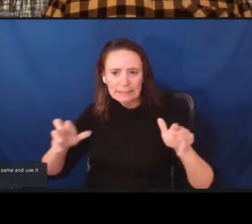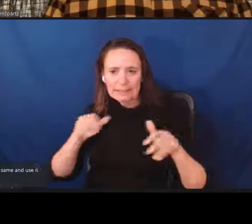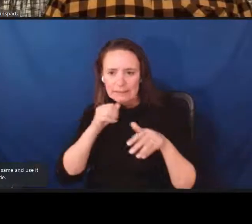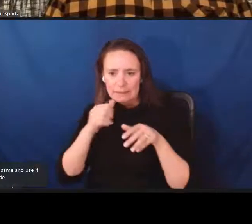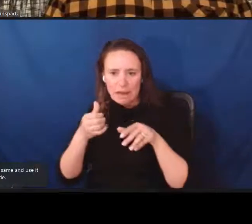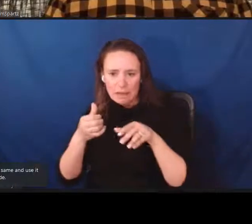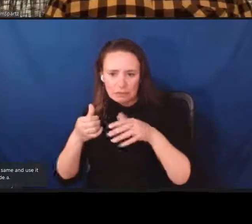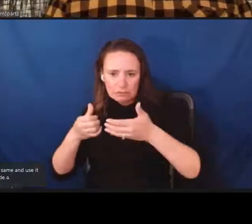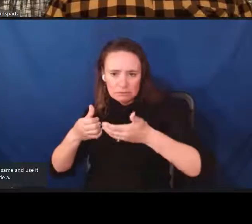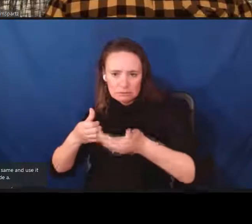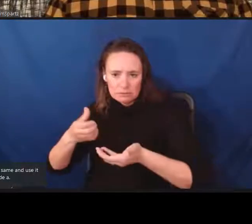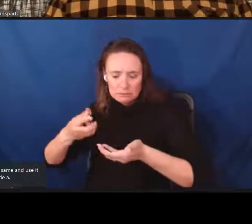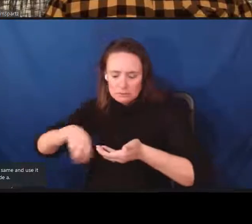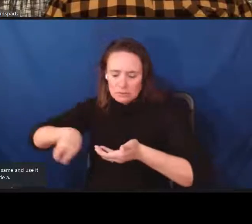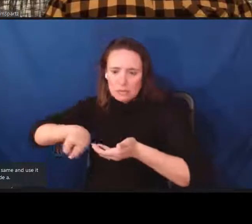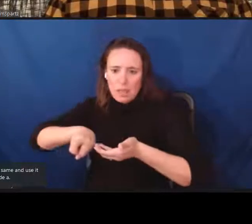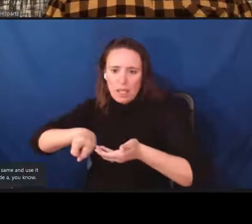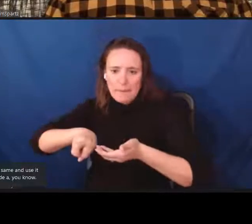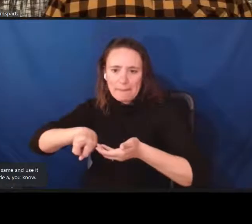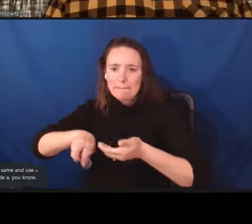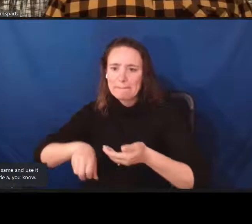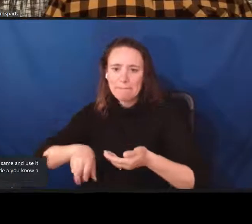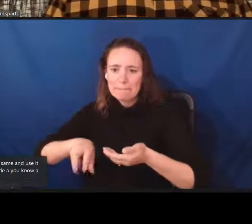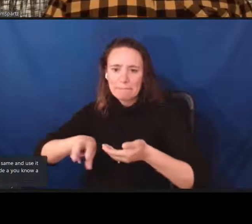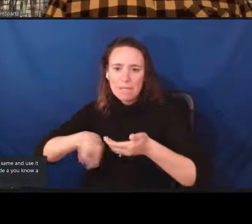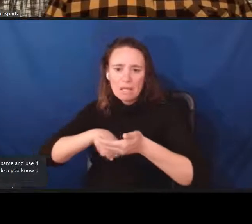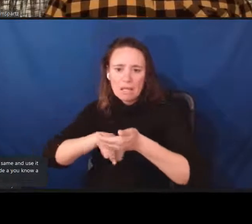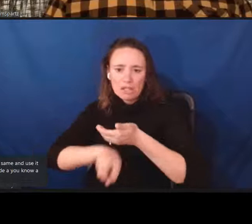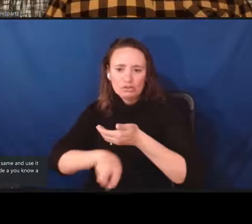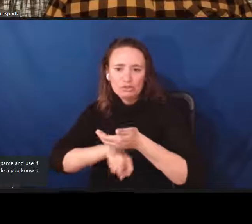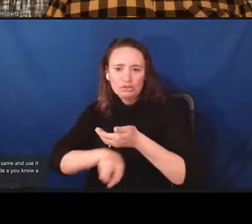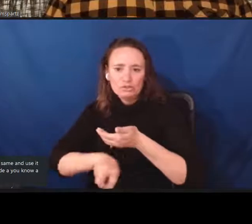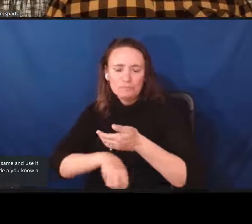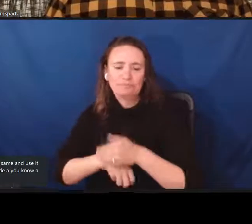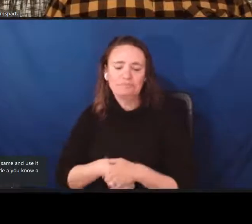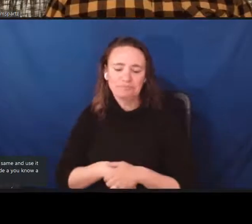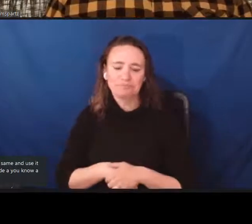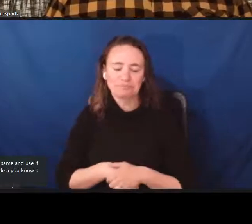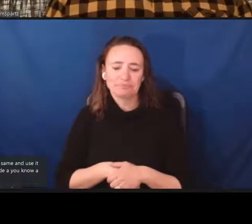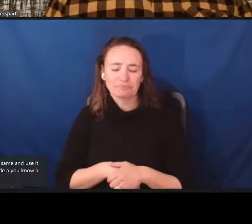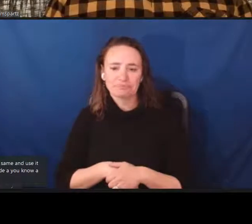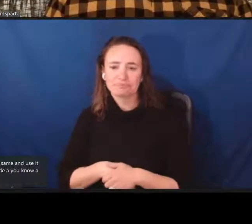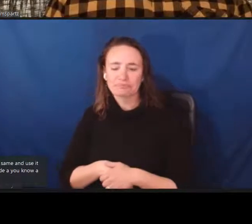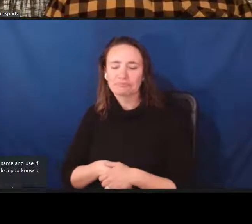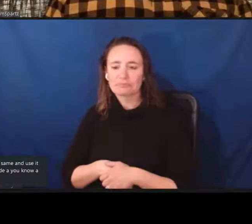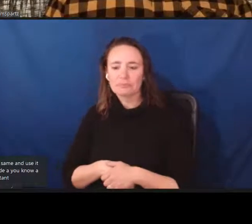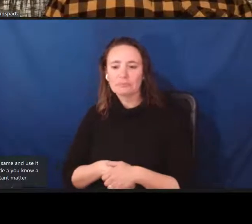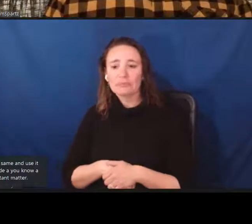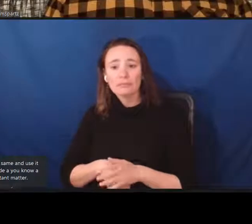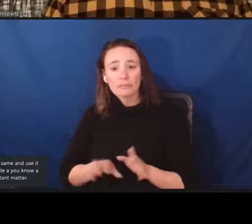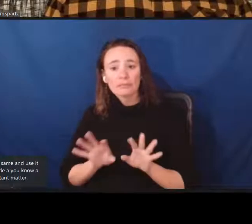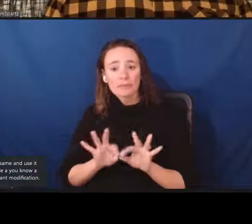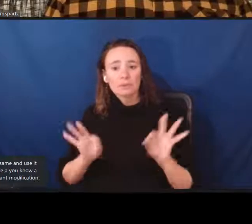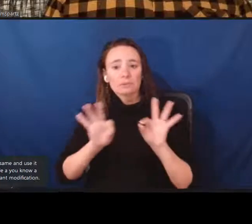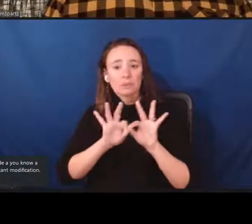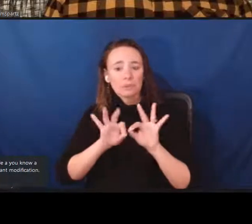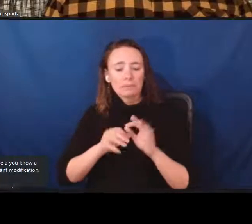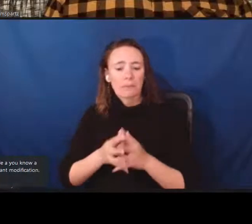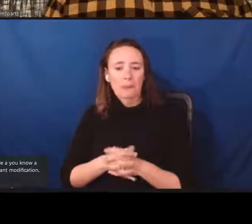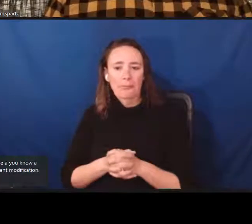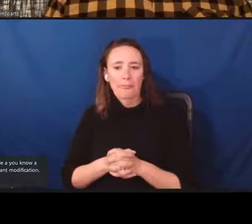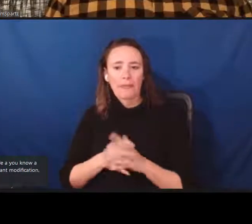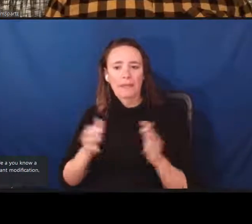alongside a cabinet. So that was an important modification. And then the